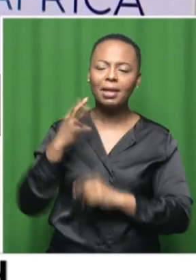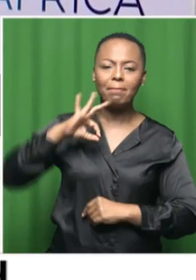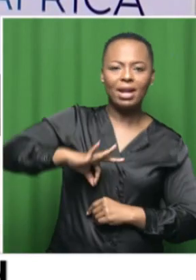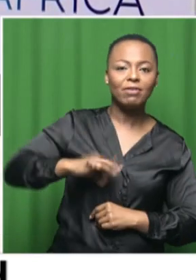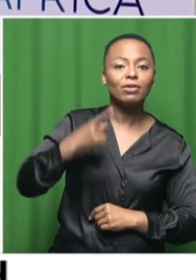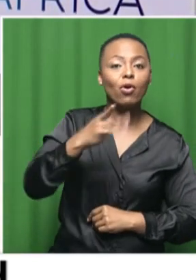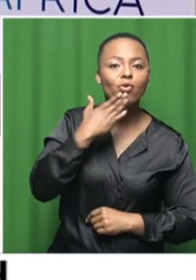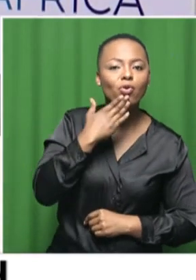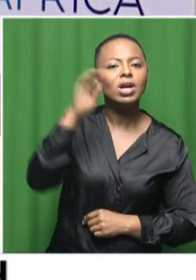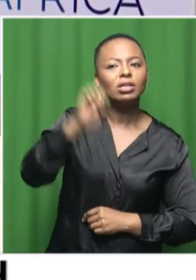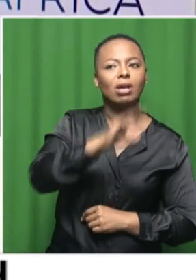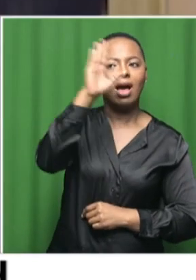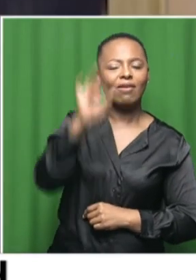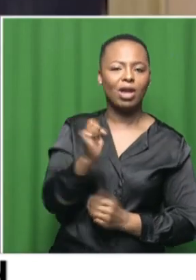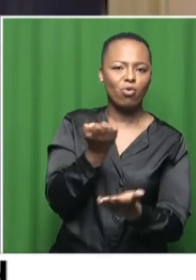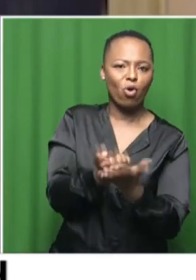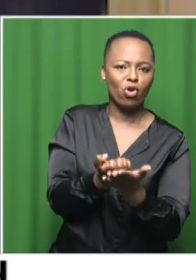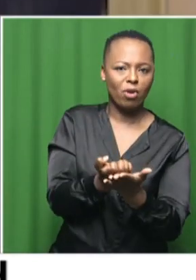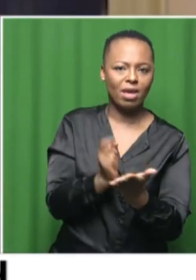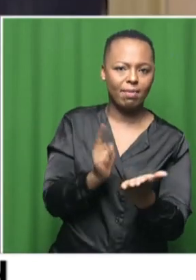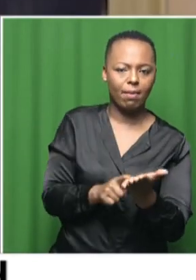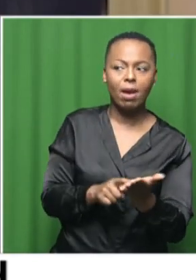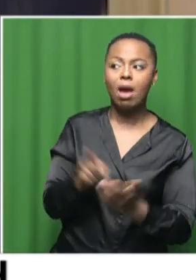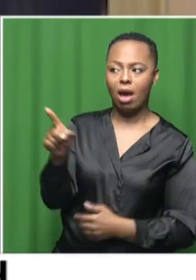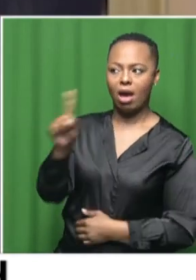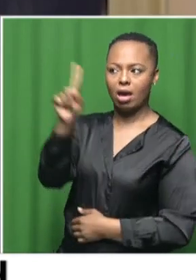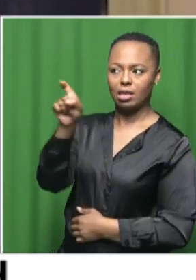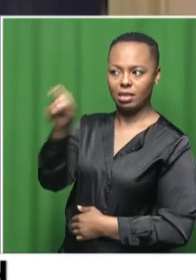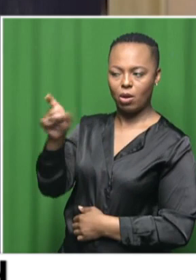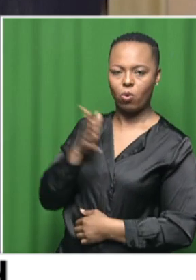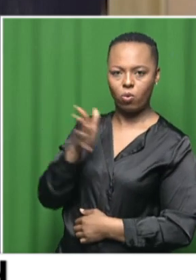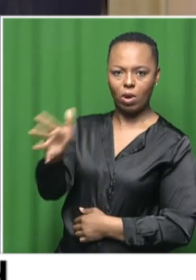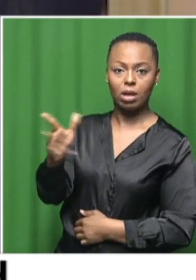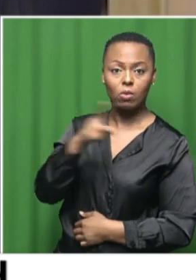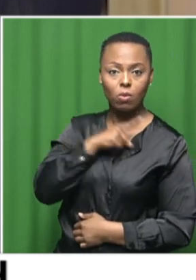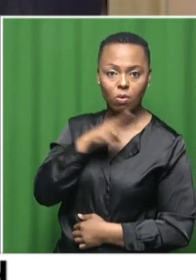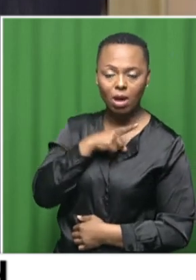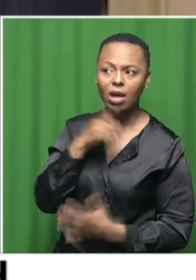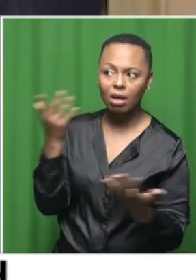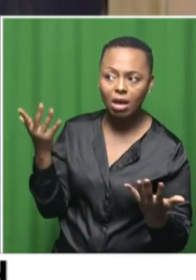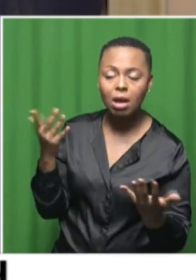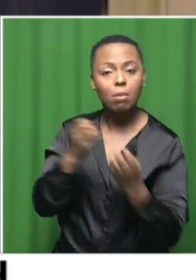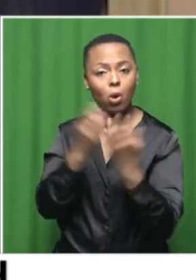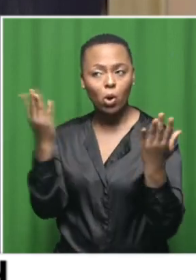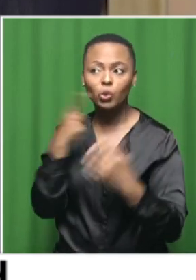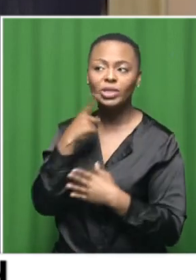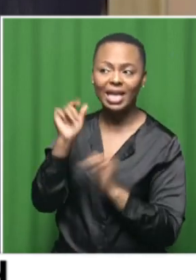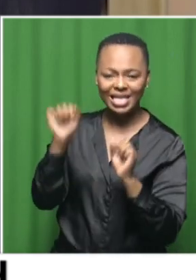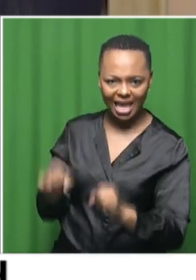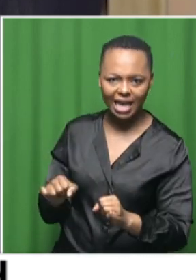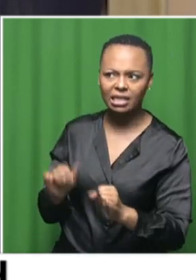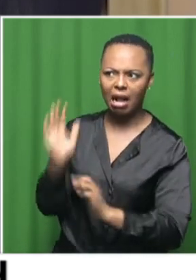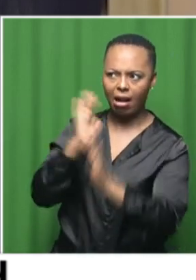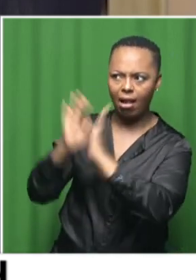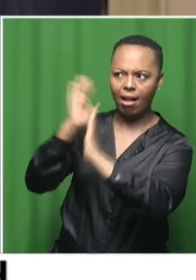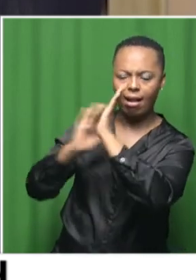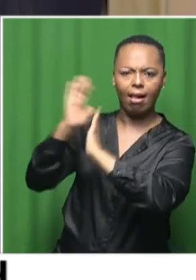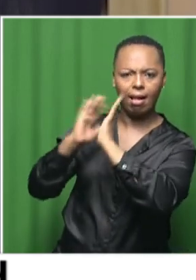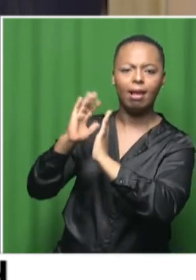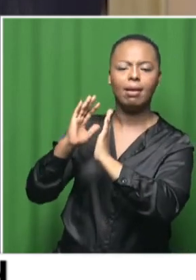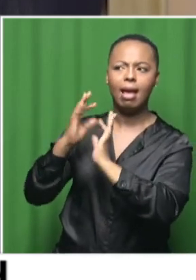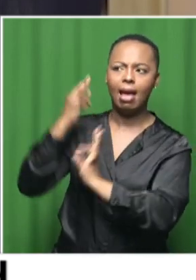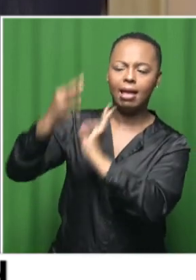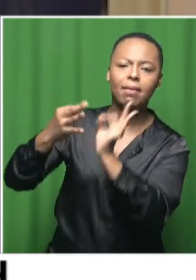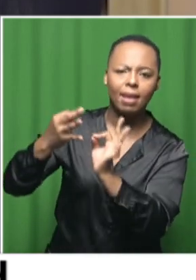South African economy. That's my next question. Yes. Because fair enough in all that you've said, but did we actually get